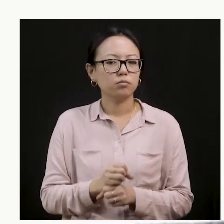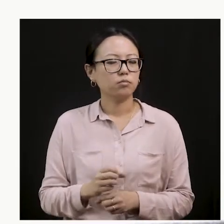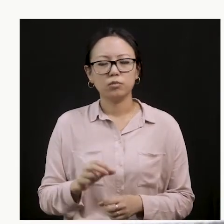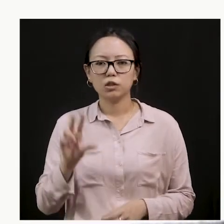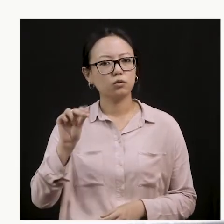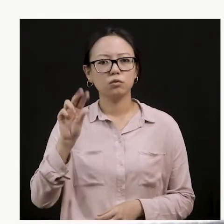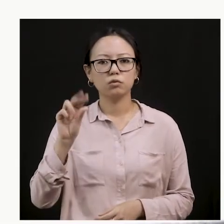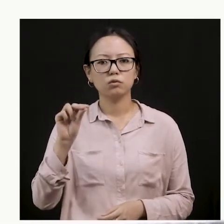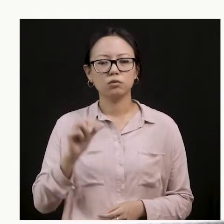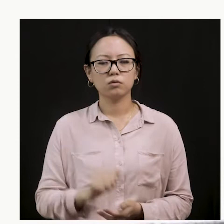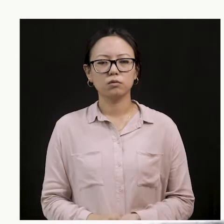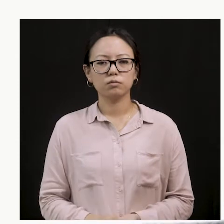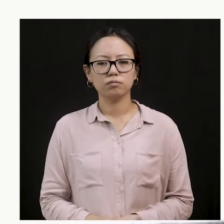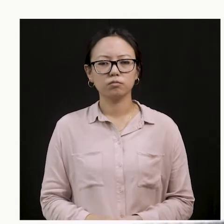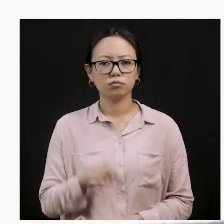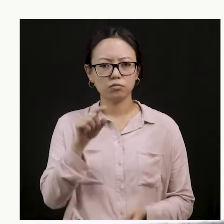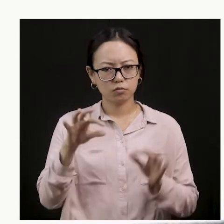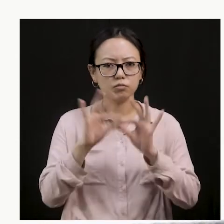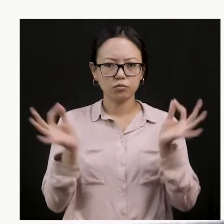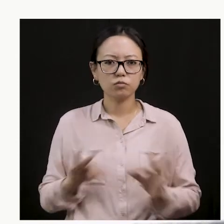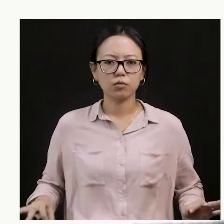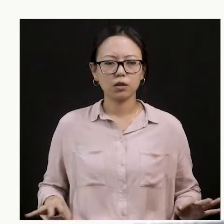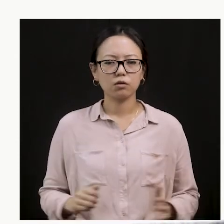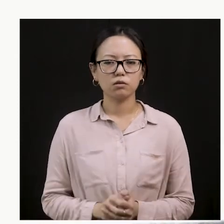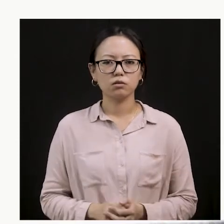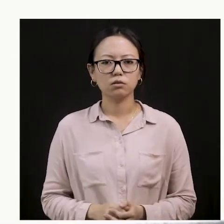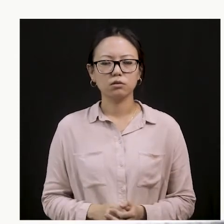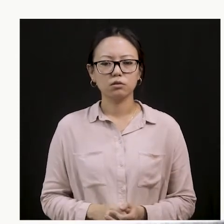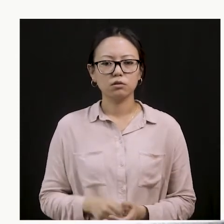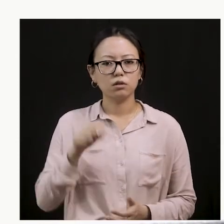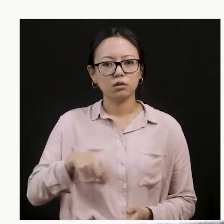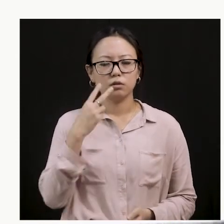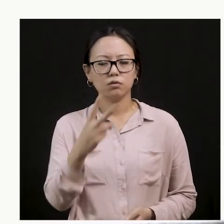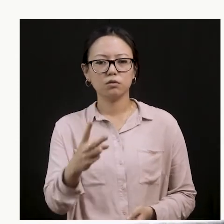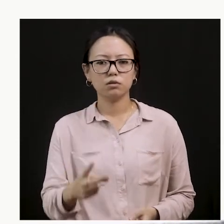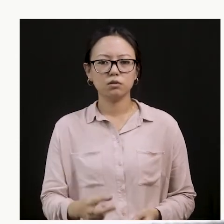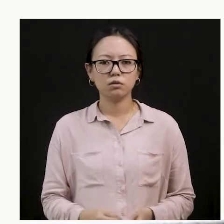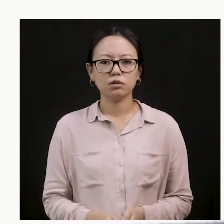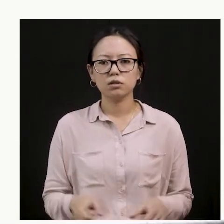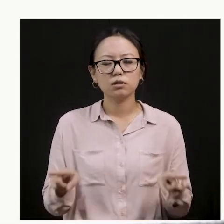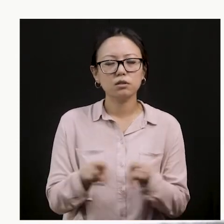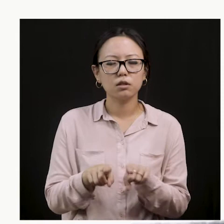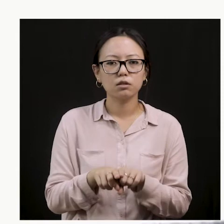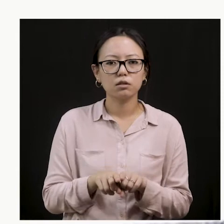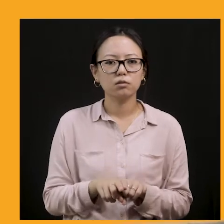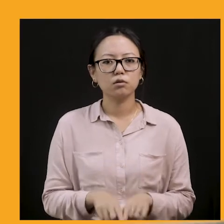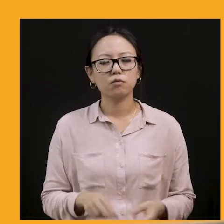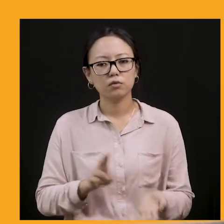by man. So are you ready? We are going to see examples of natural